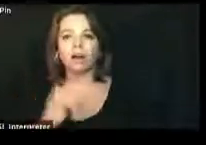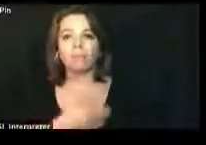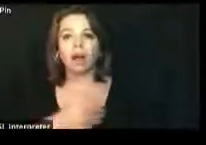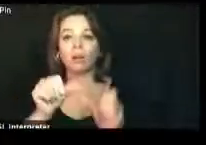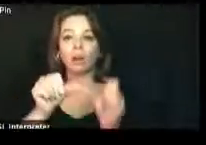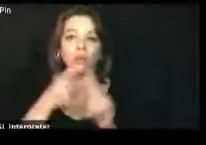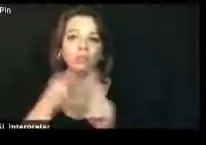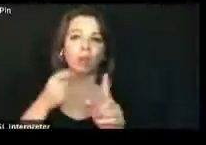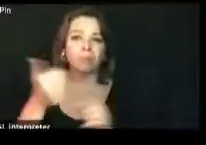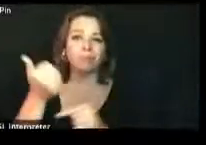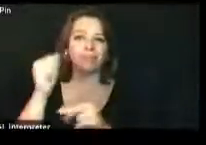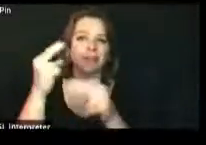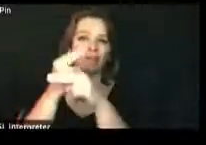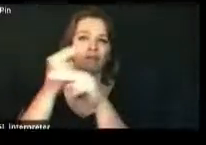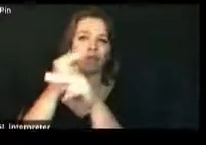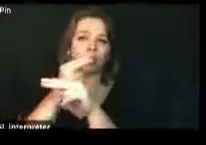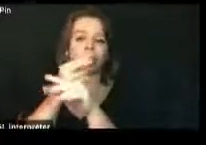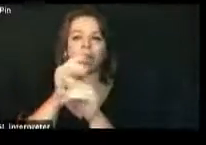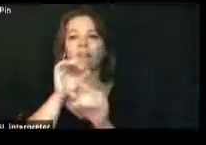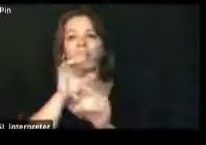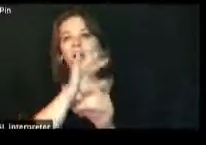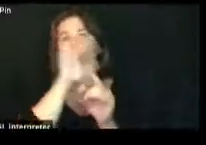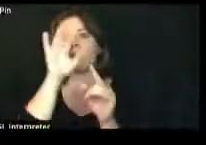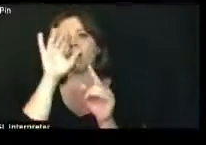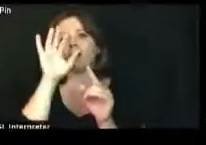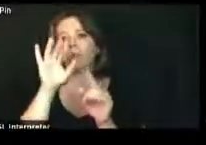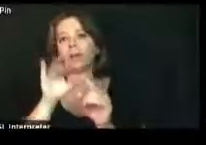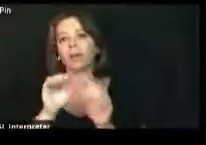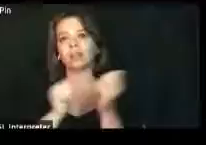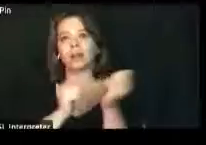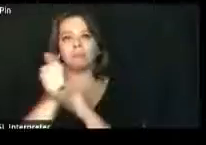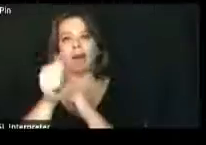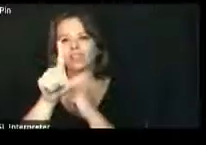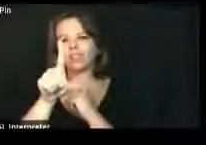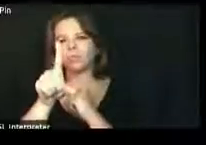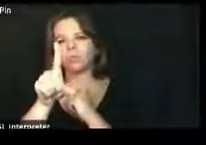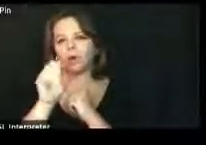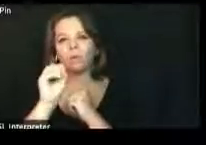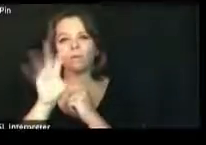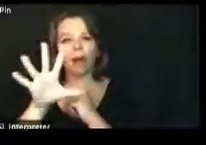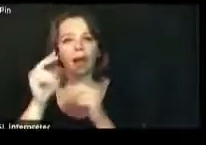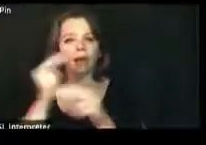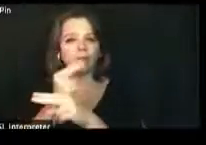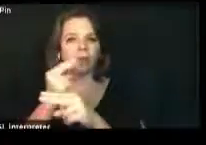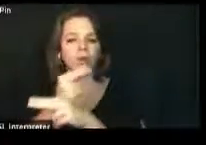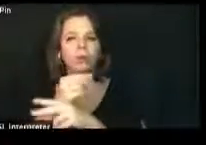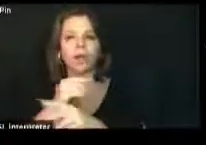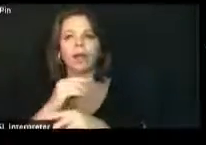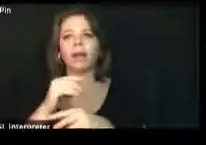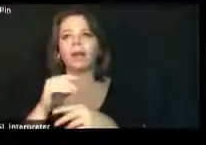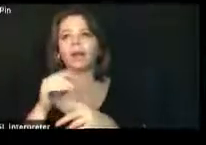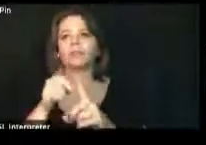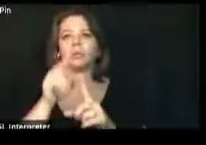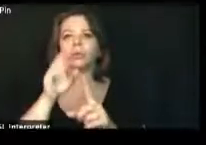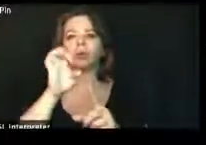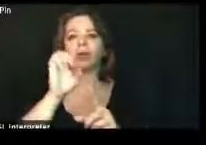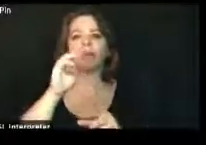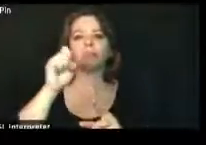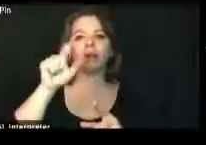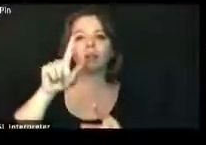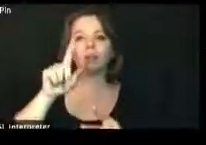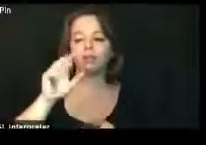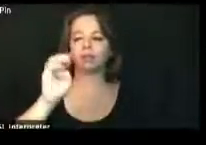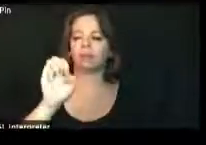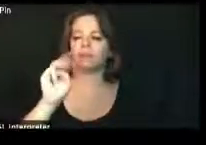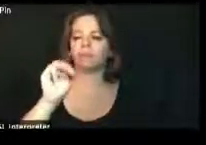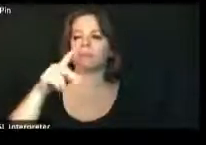freeway all the way to past the 105 by Imperial, from Alameda all the way to Windsor Hills, Crenshaw.